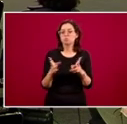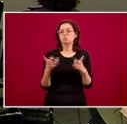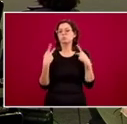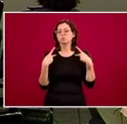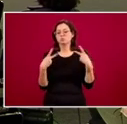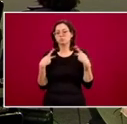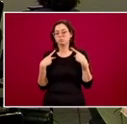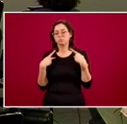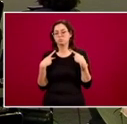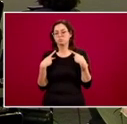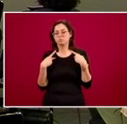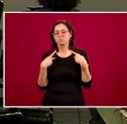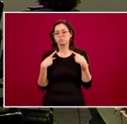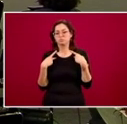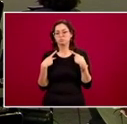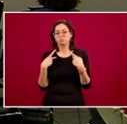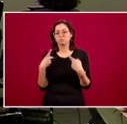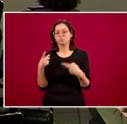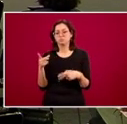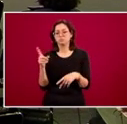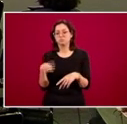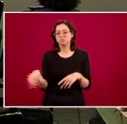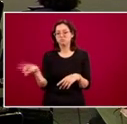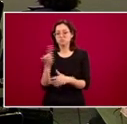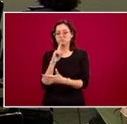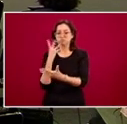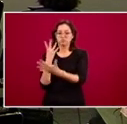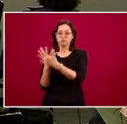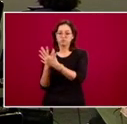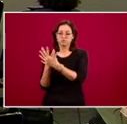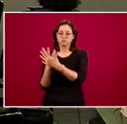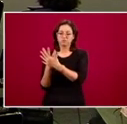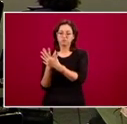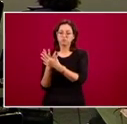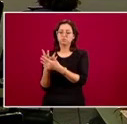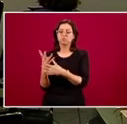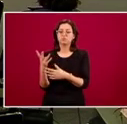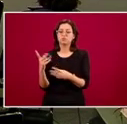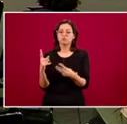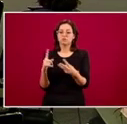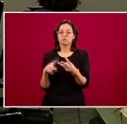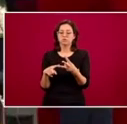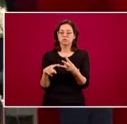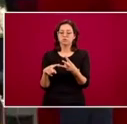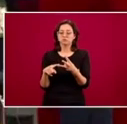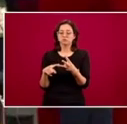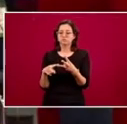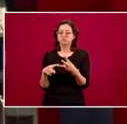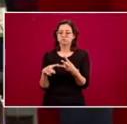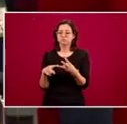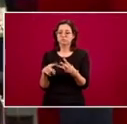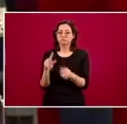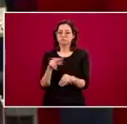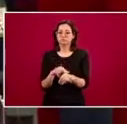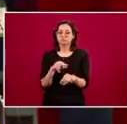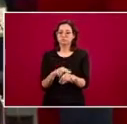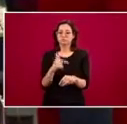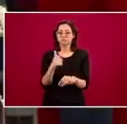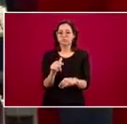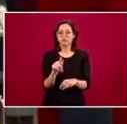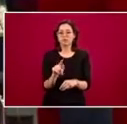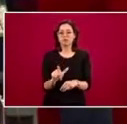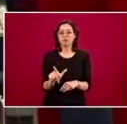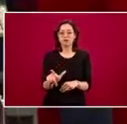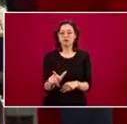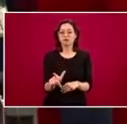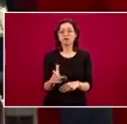who have autism, because it is more difficult for the population with autism to abide by